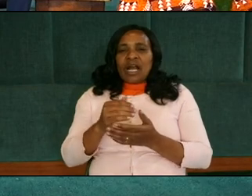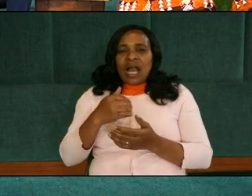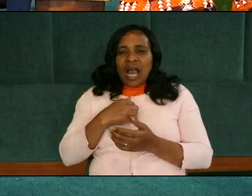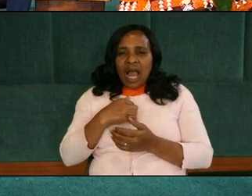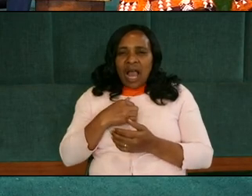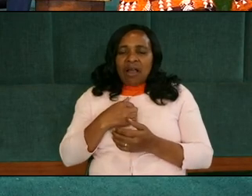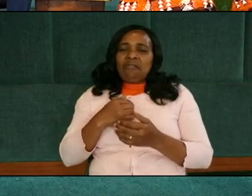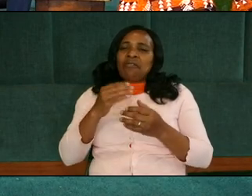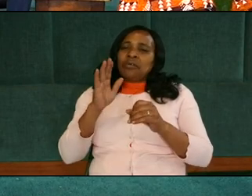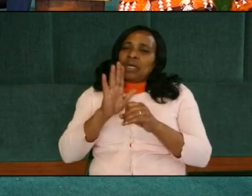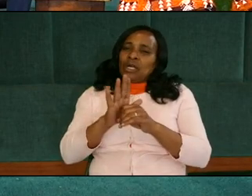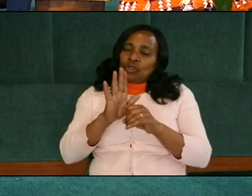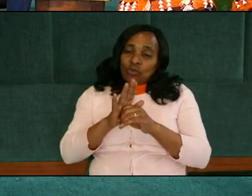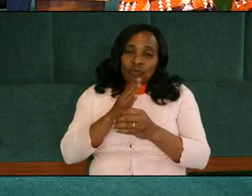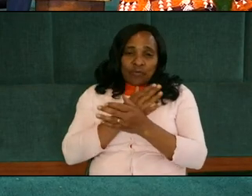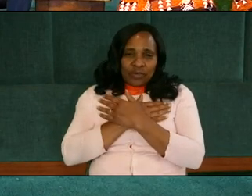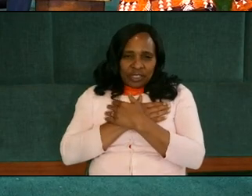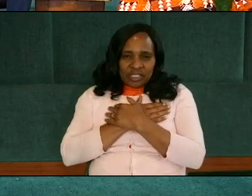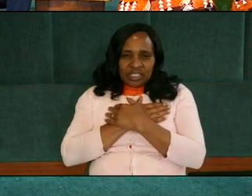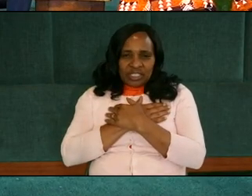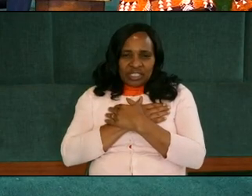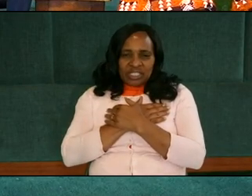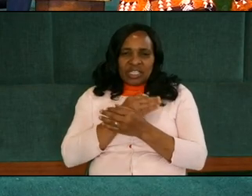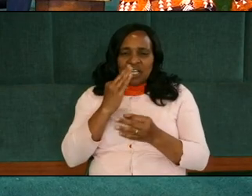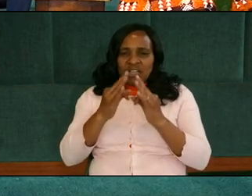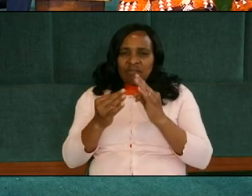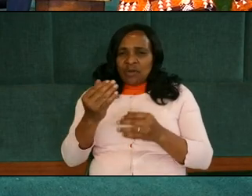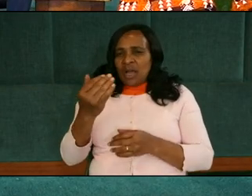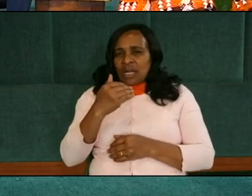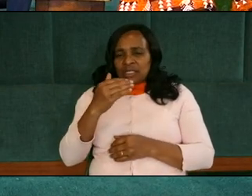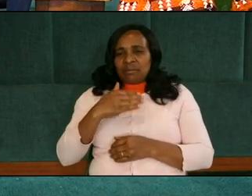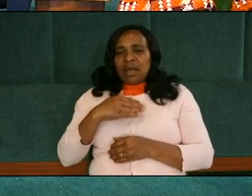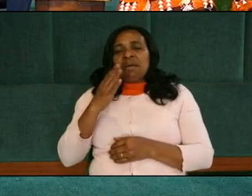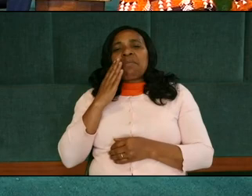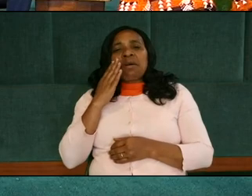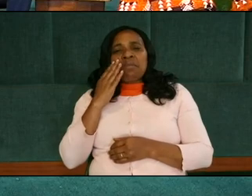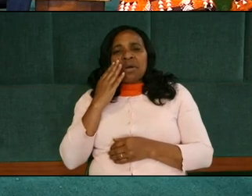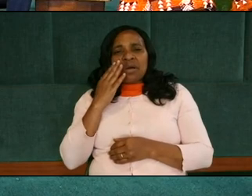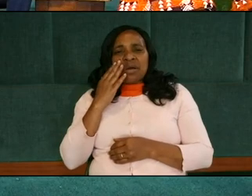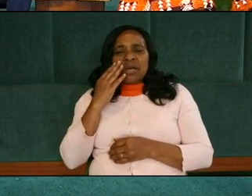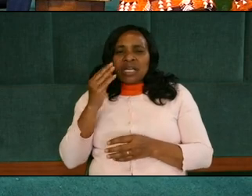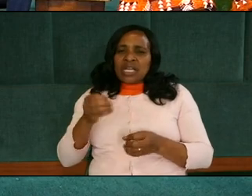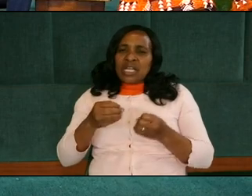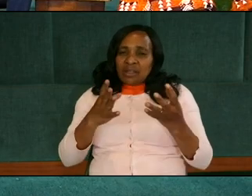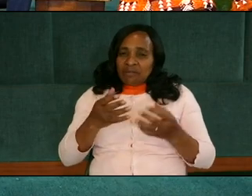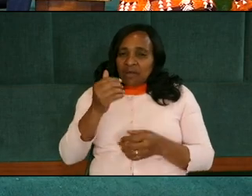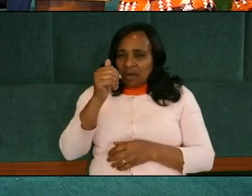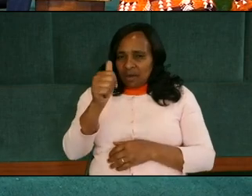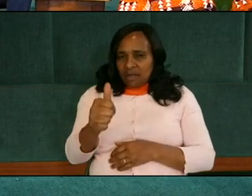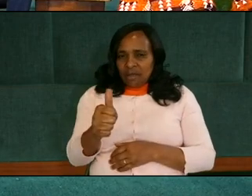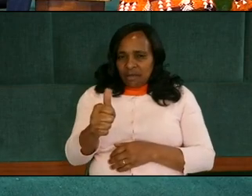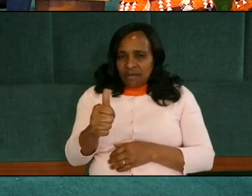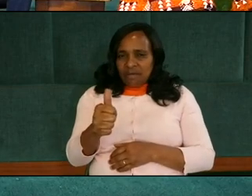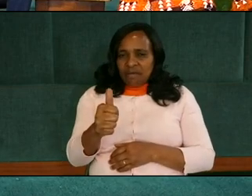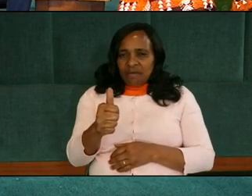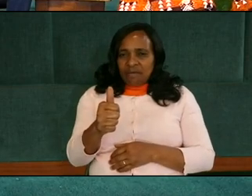layers of friends. If you were to ask my mom, she'd give me an A